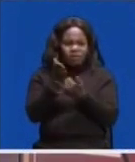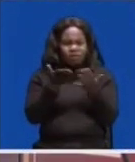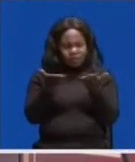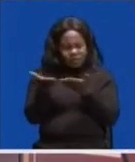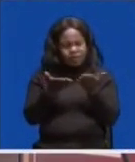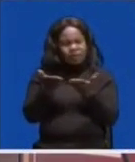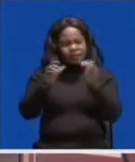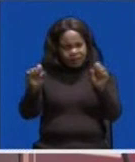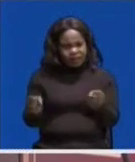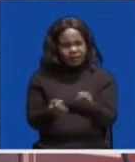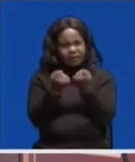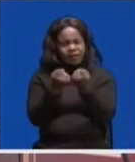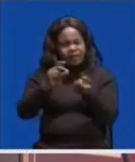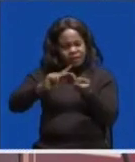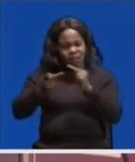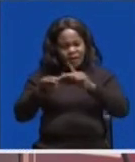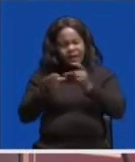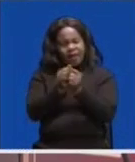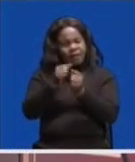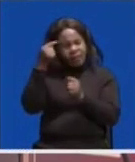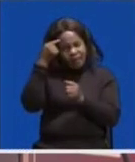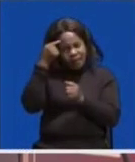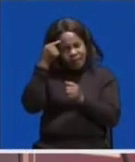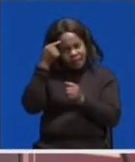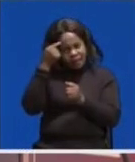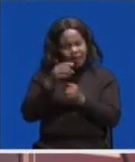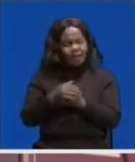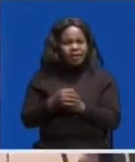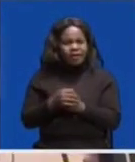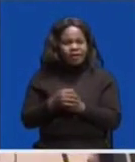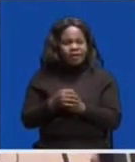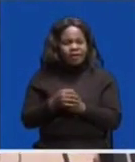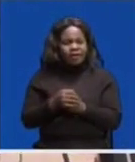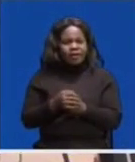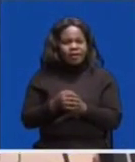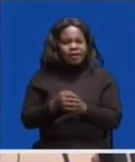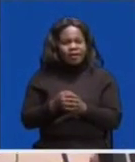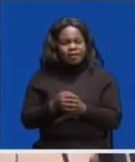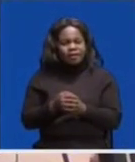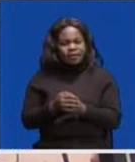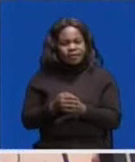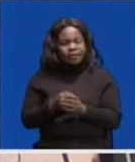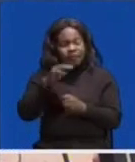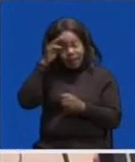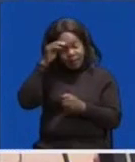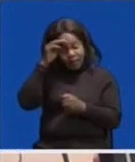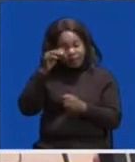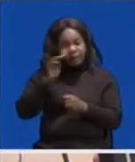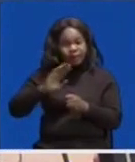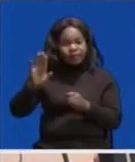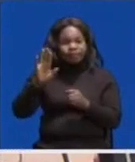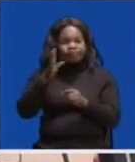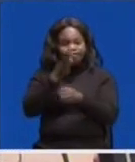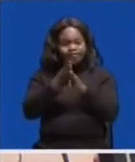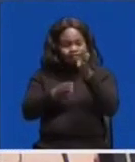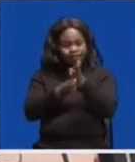schemes so as to partner with government in eradicating homelessness. Minister of Housing and Infrastructure, Vincent